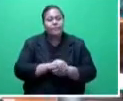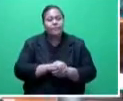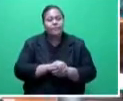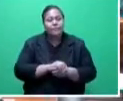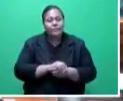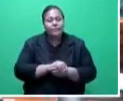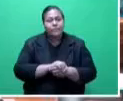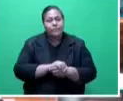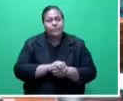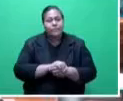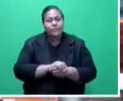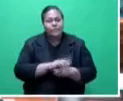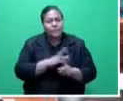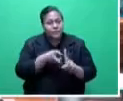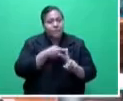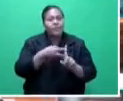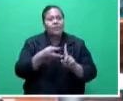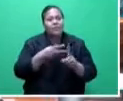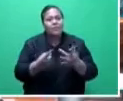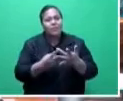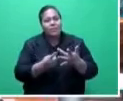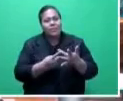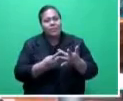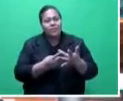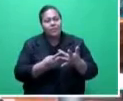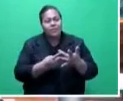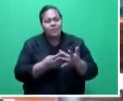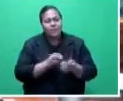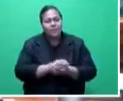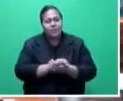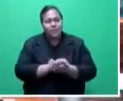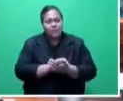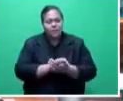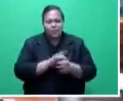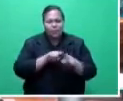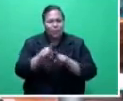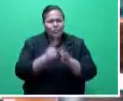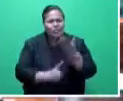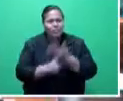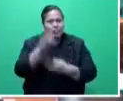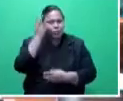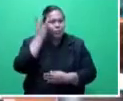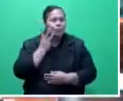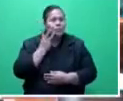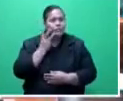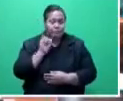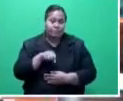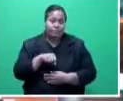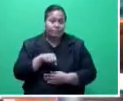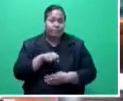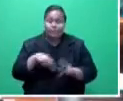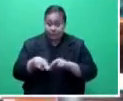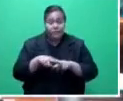related violence also, Mr. Speaker, sir, is directed towards women. And that's a hardcore fact. Fiji